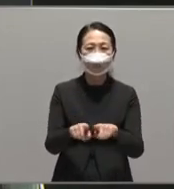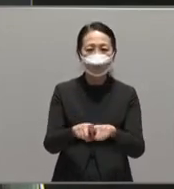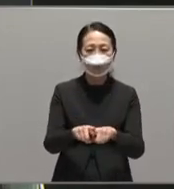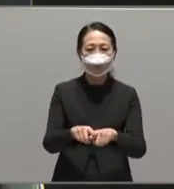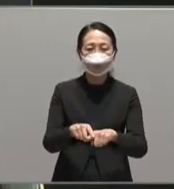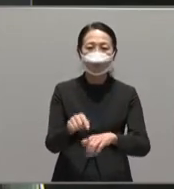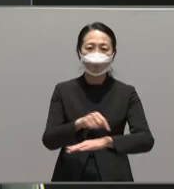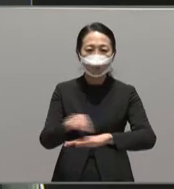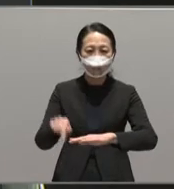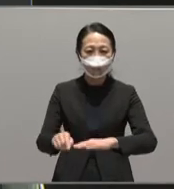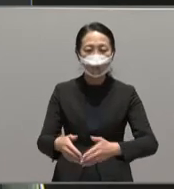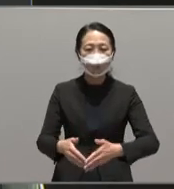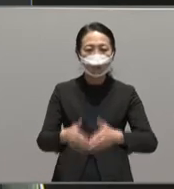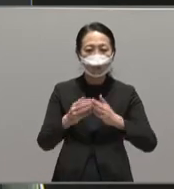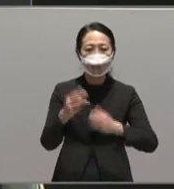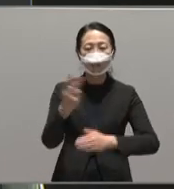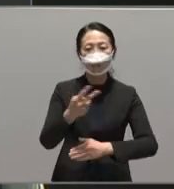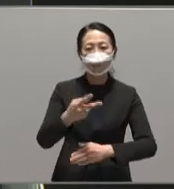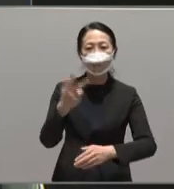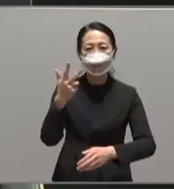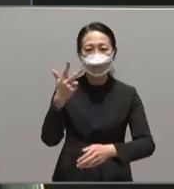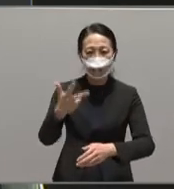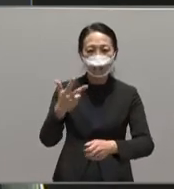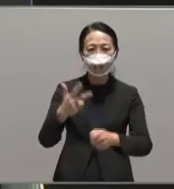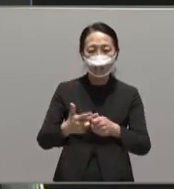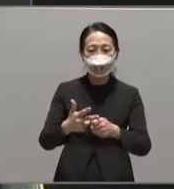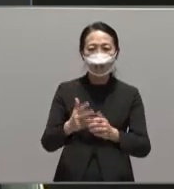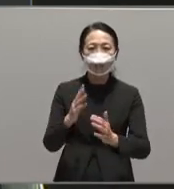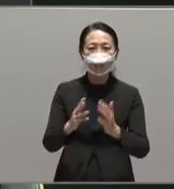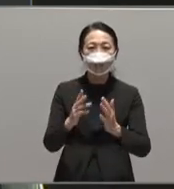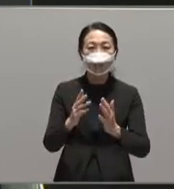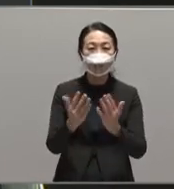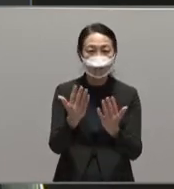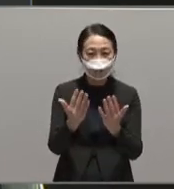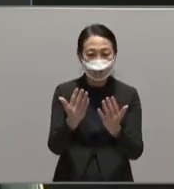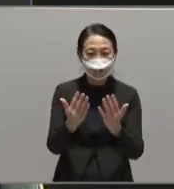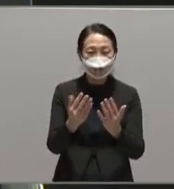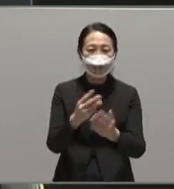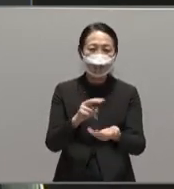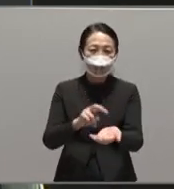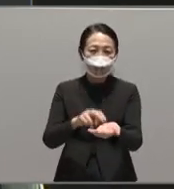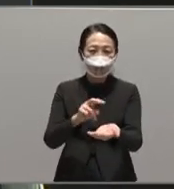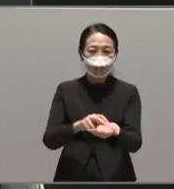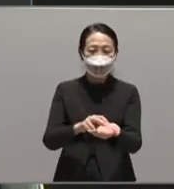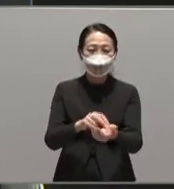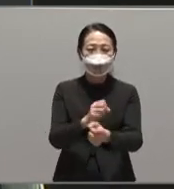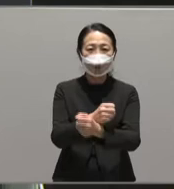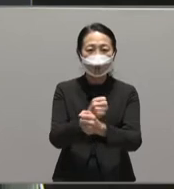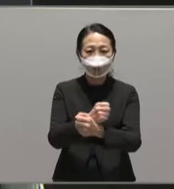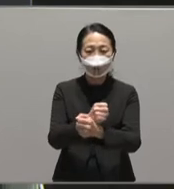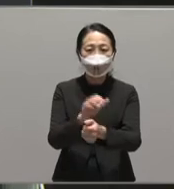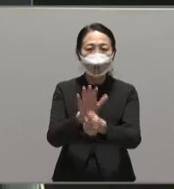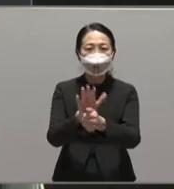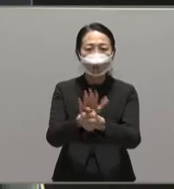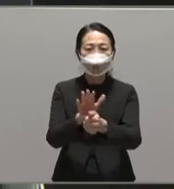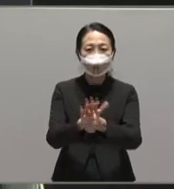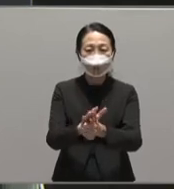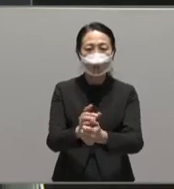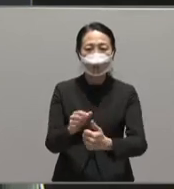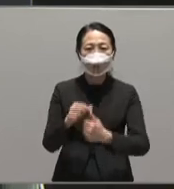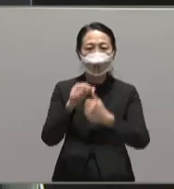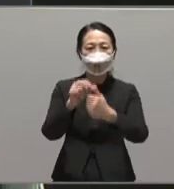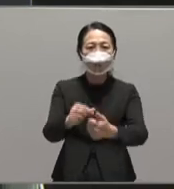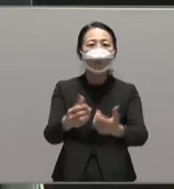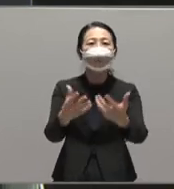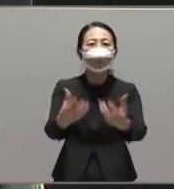was leading the MHW-related project. And in 2007, he started the Forest Medicine